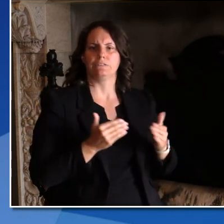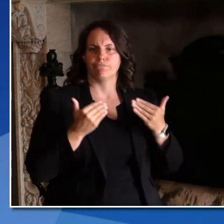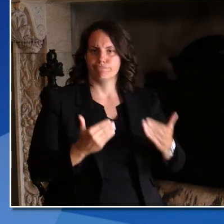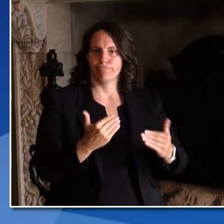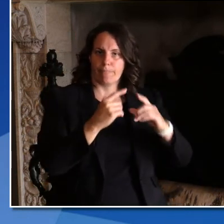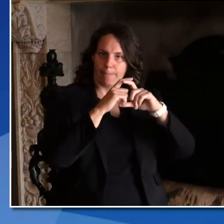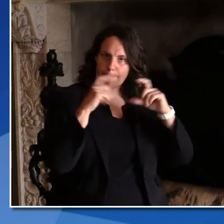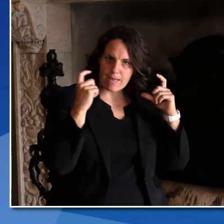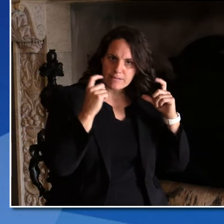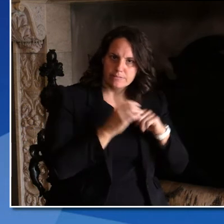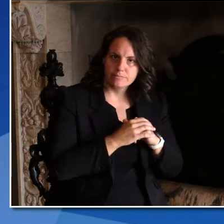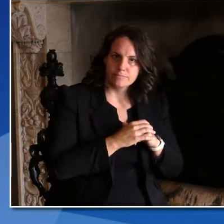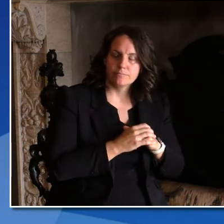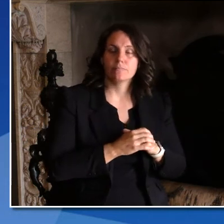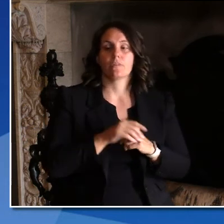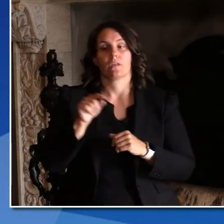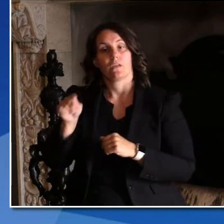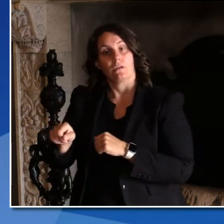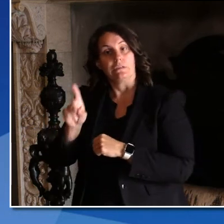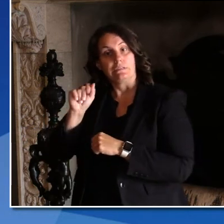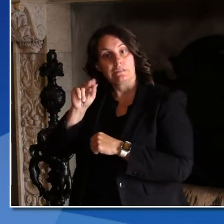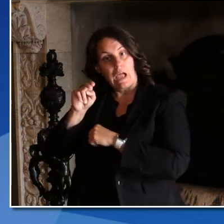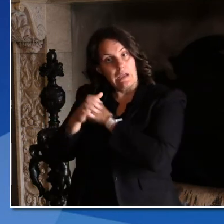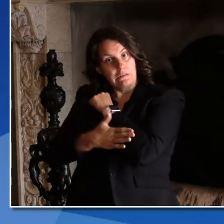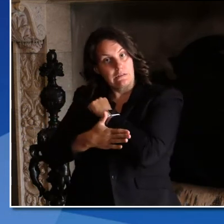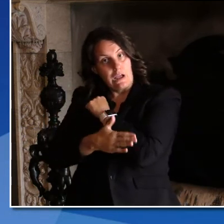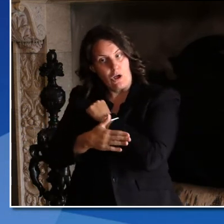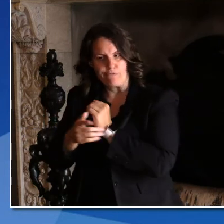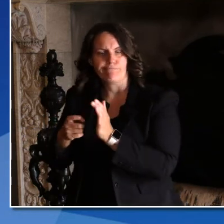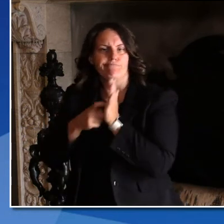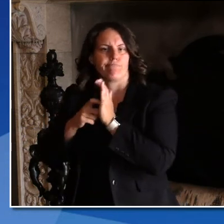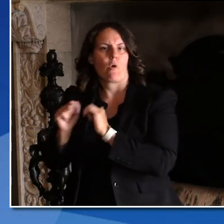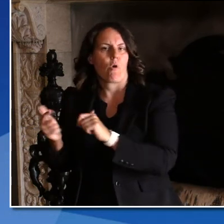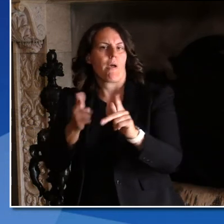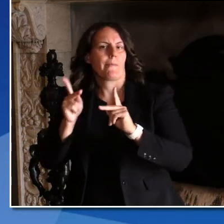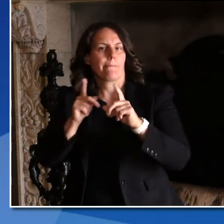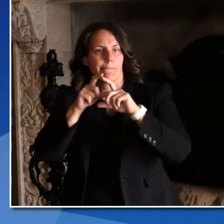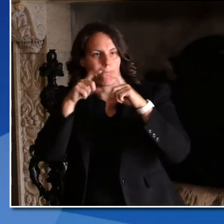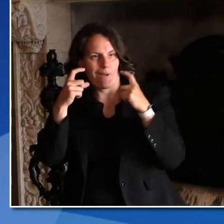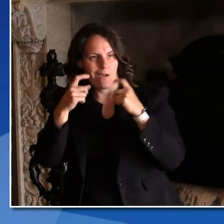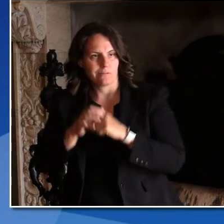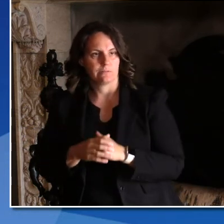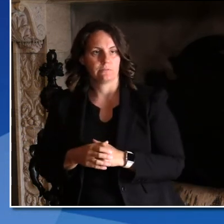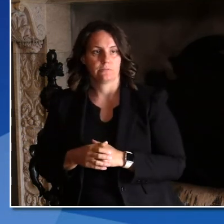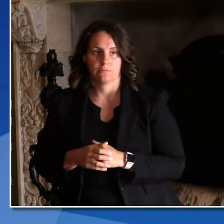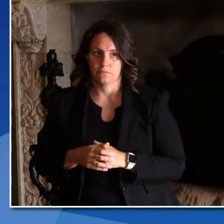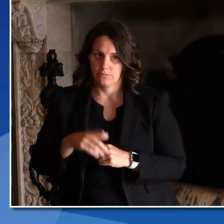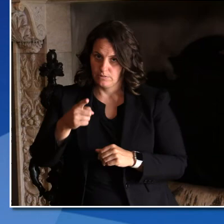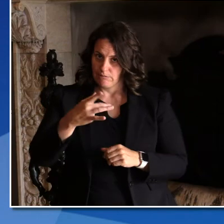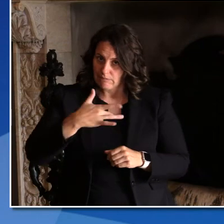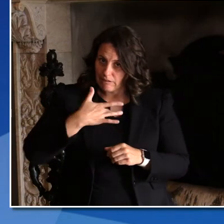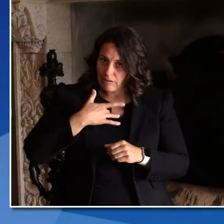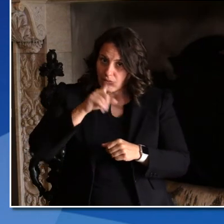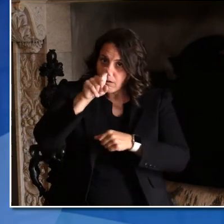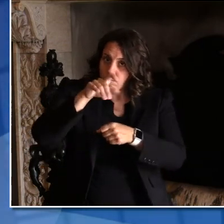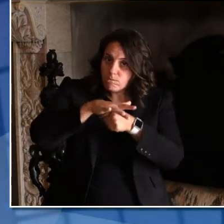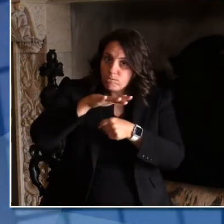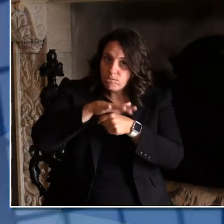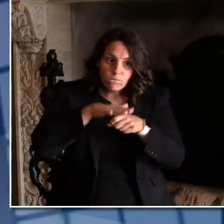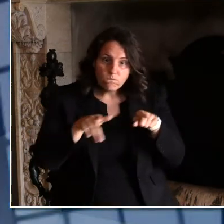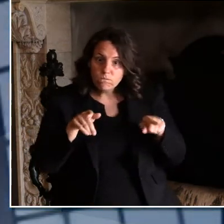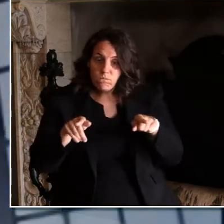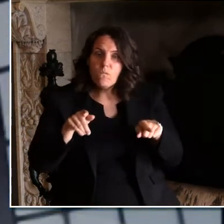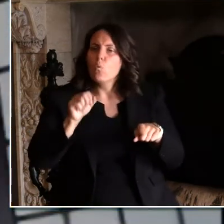front, and if there's, anything, if you would be in support of tighter masking restrictions